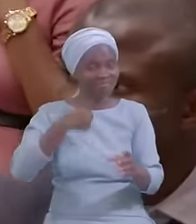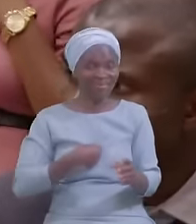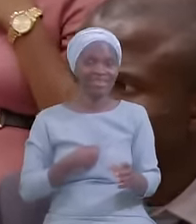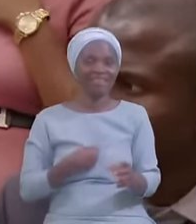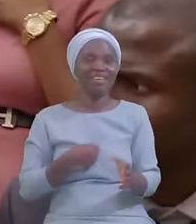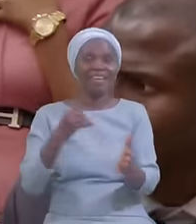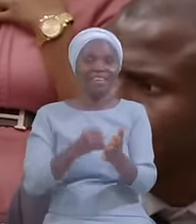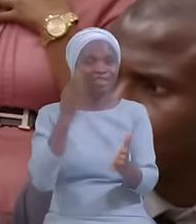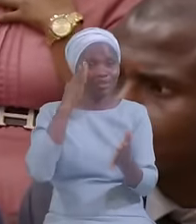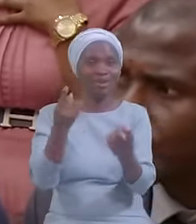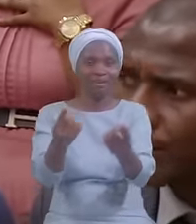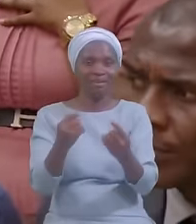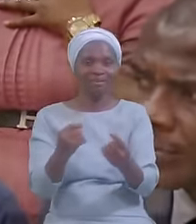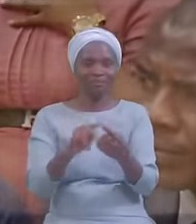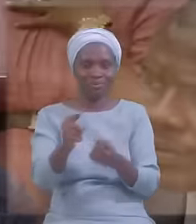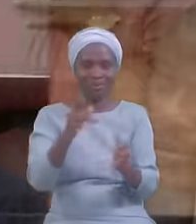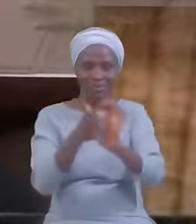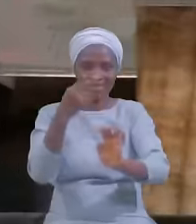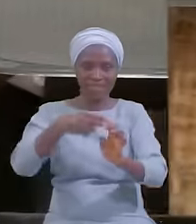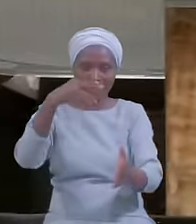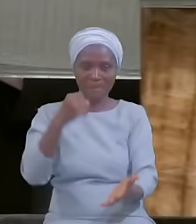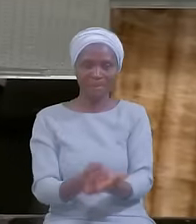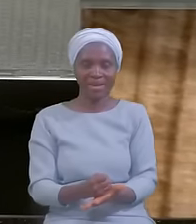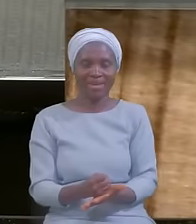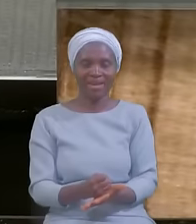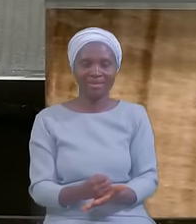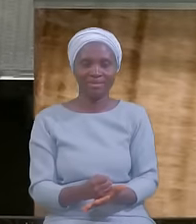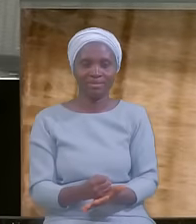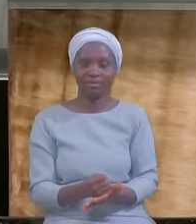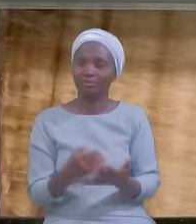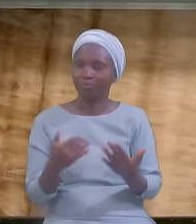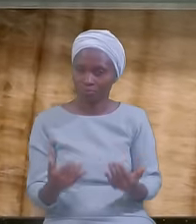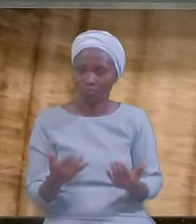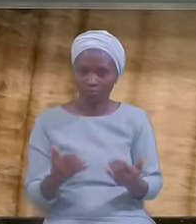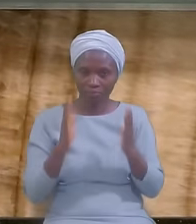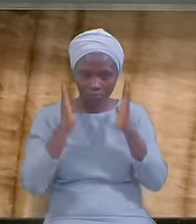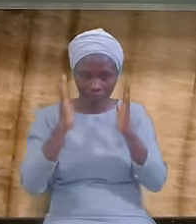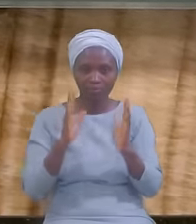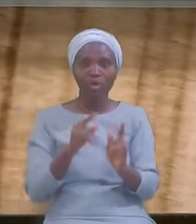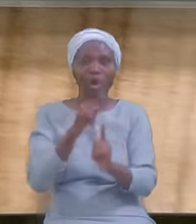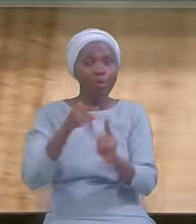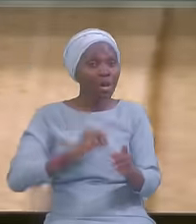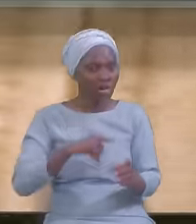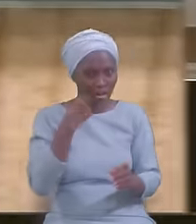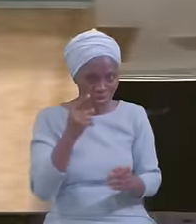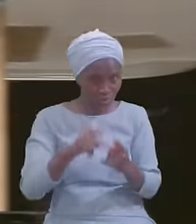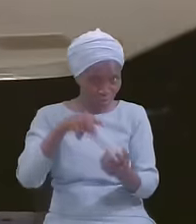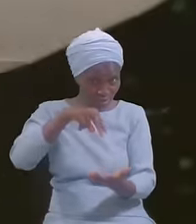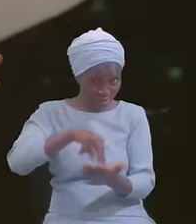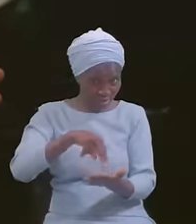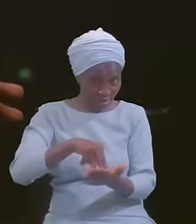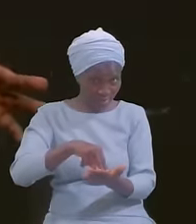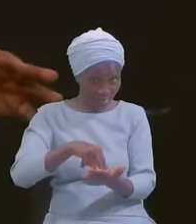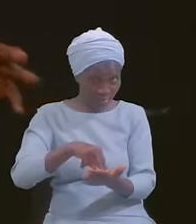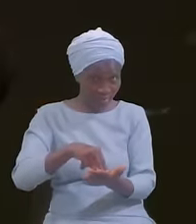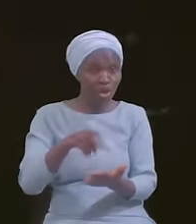It will come in Jesus' name. Now, when I tell you to stand up, you